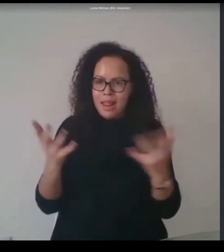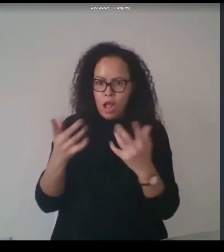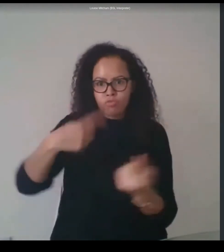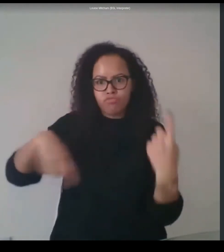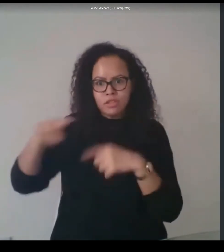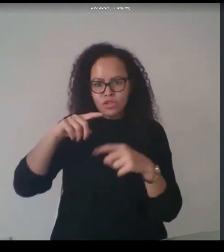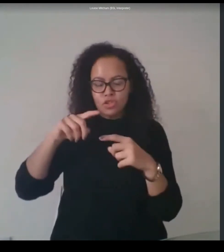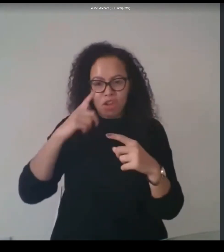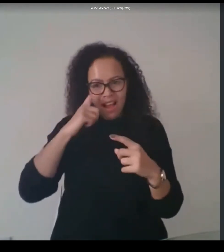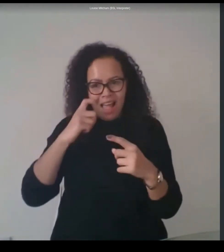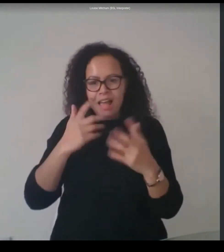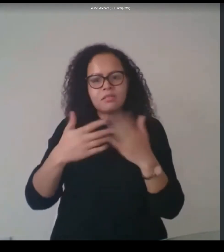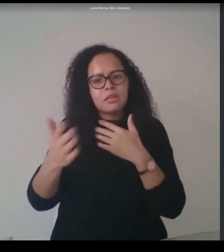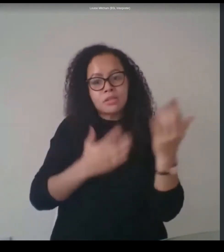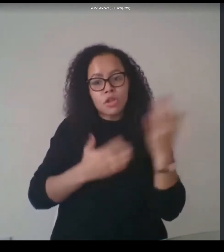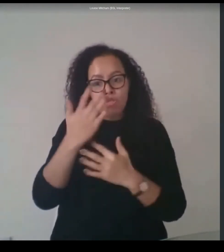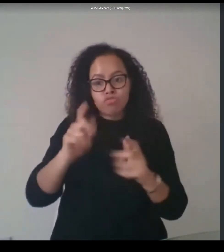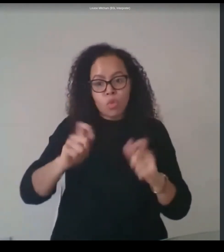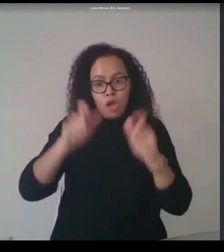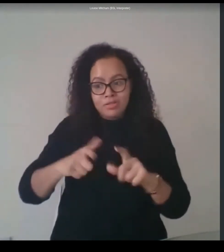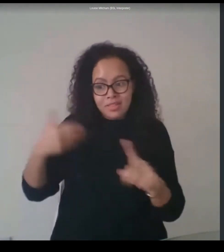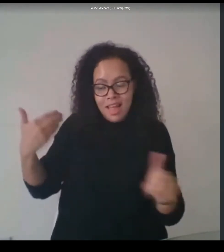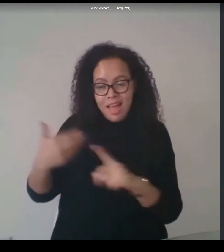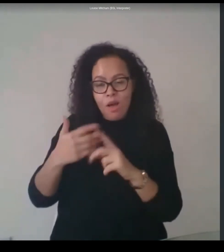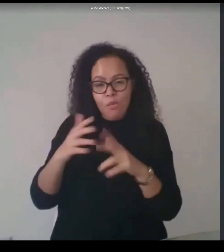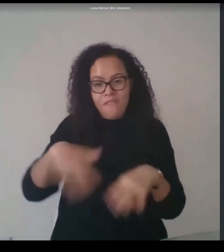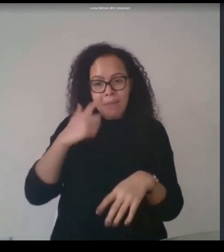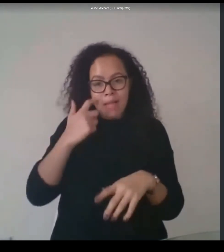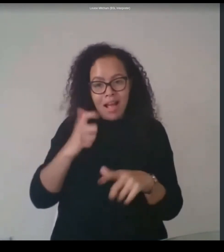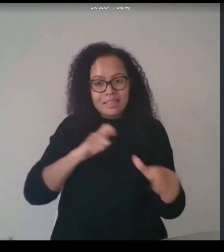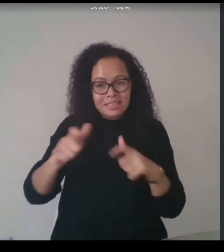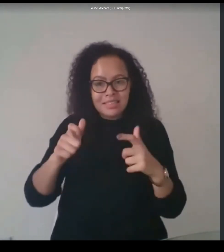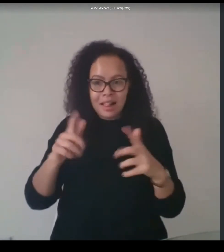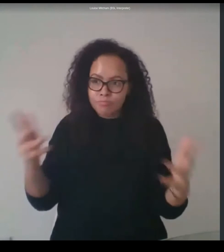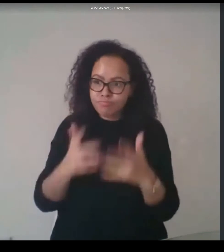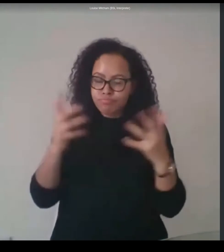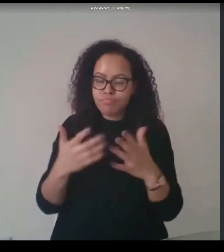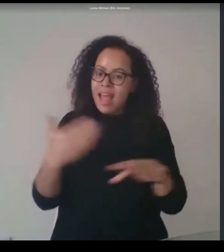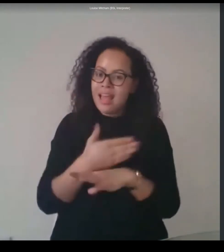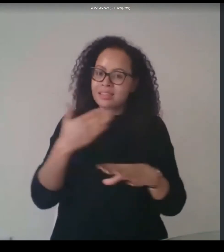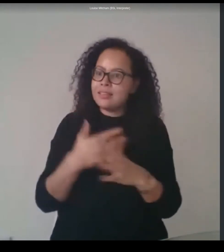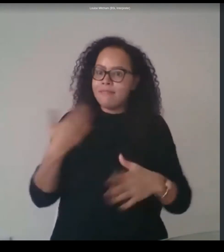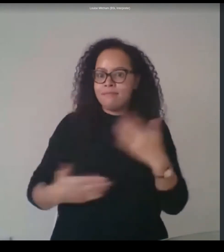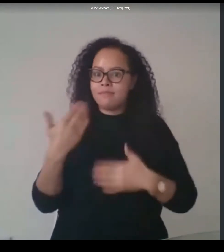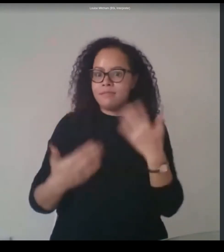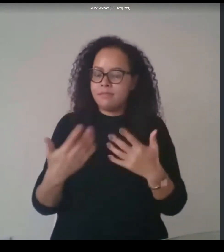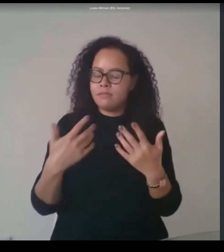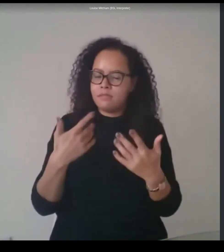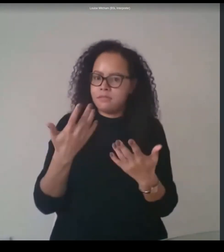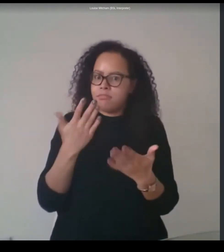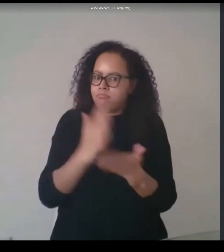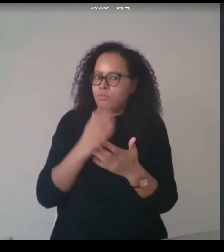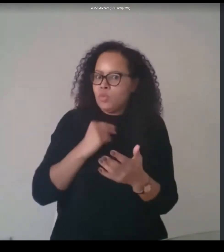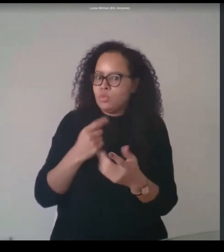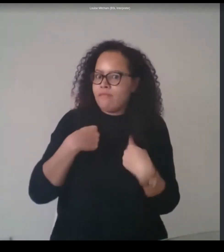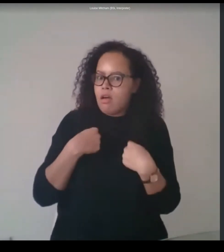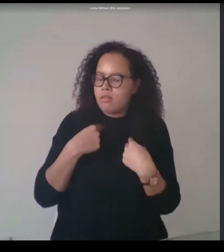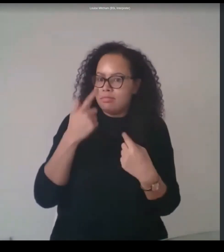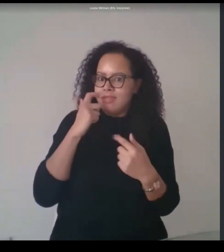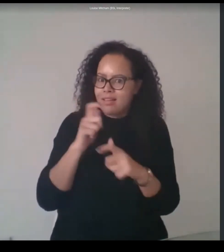during the lockdown how active our families are, which is really useful insight for us. In terms of